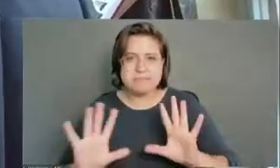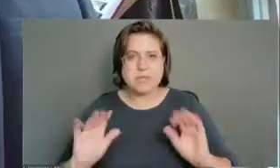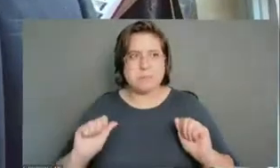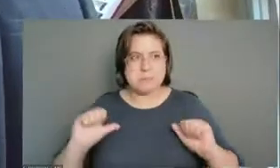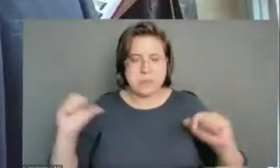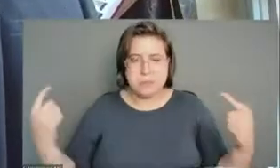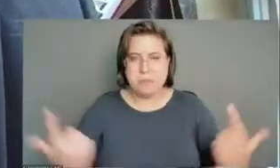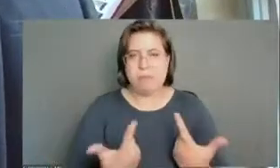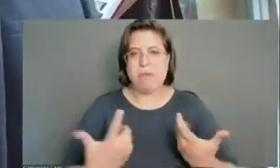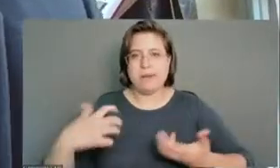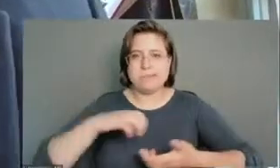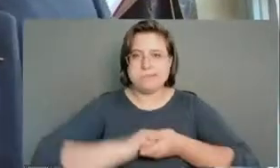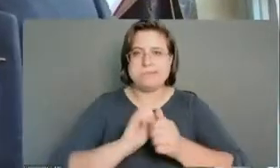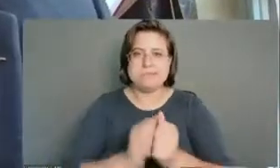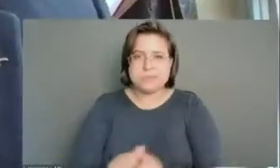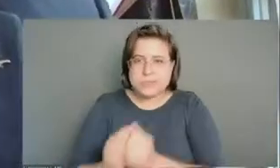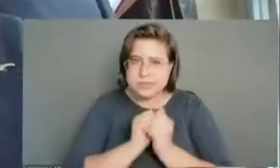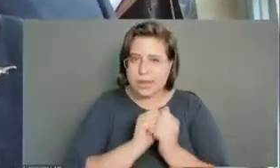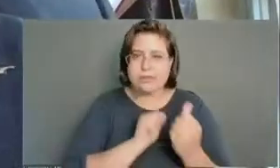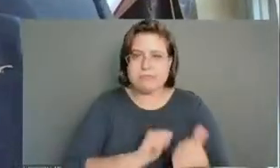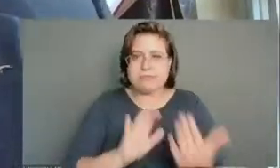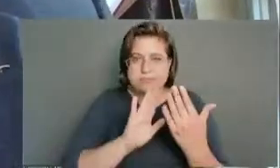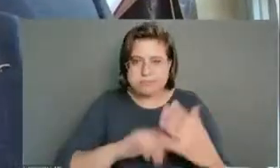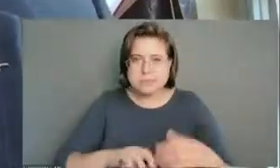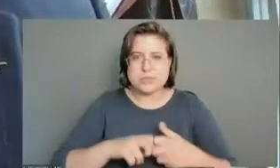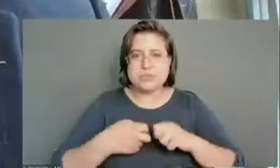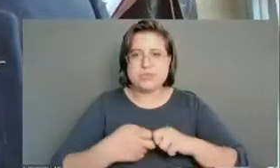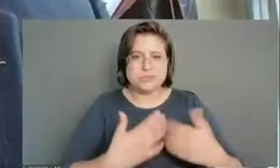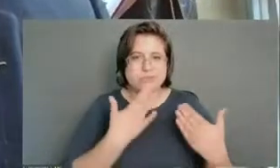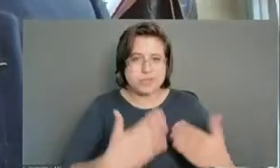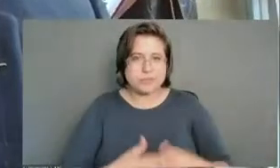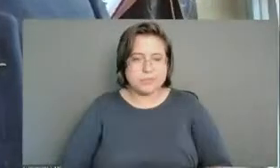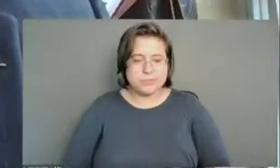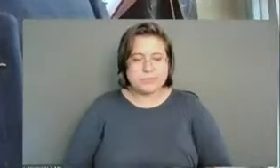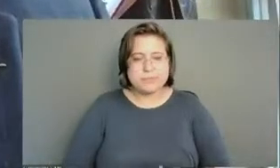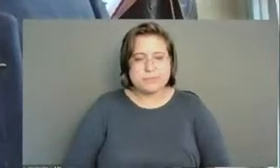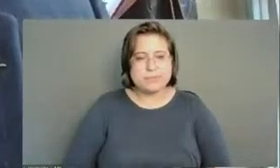work on this very issue. So thank you, Myra. Thank you.